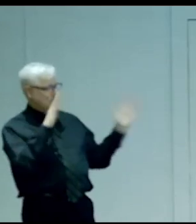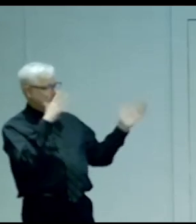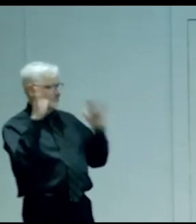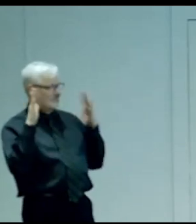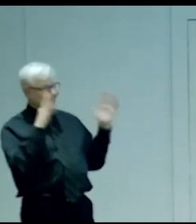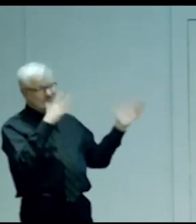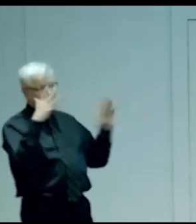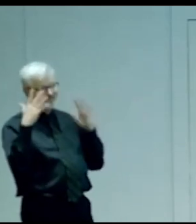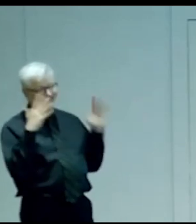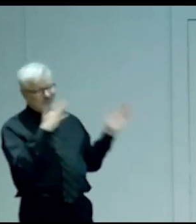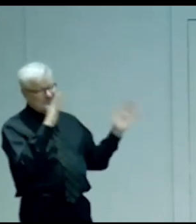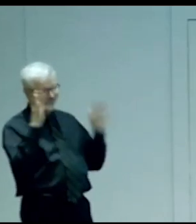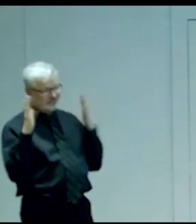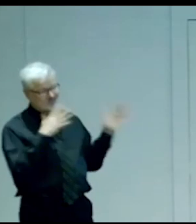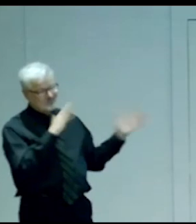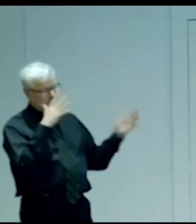Upload.